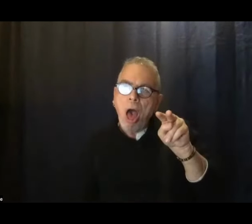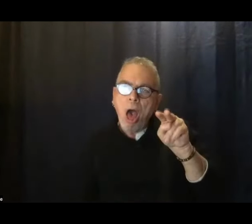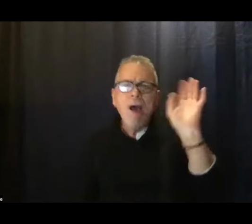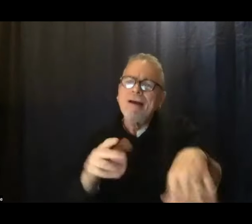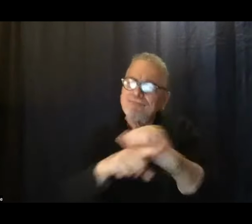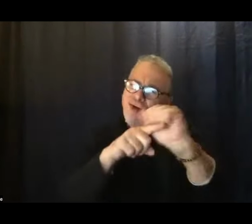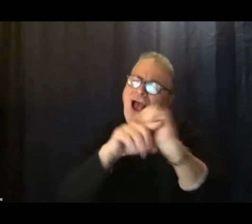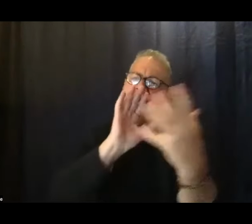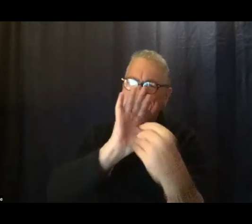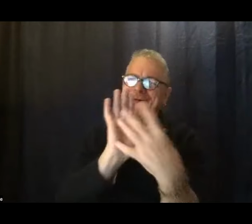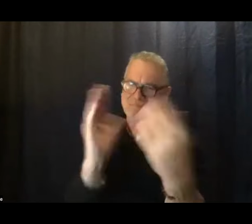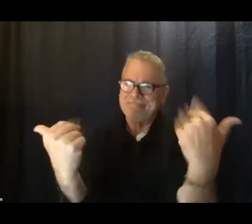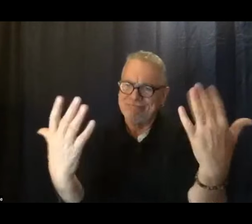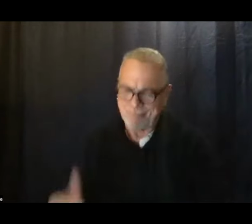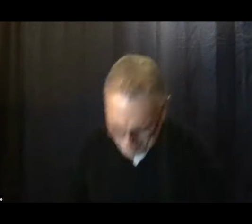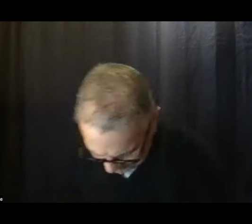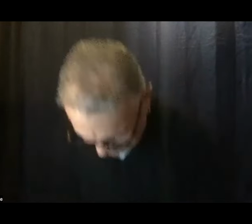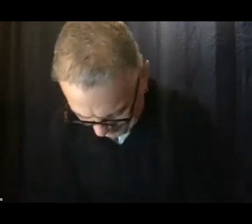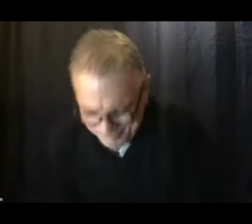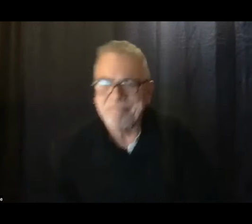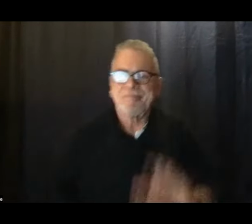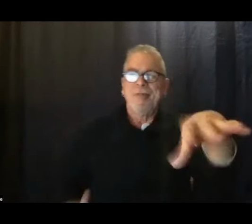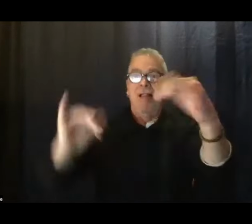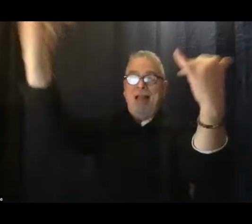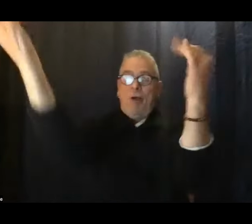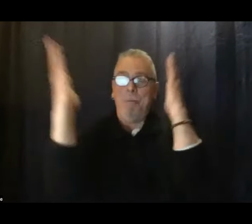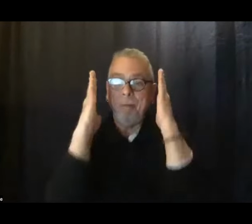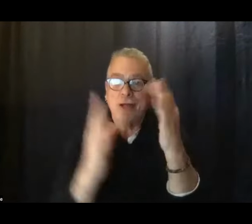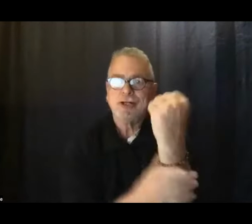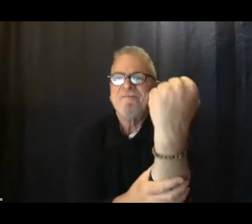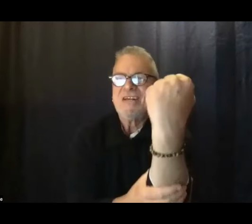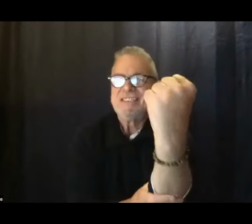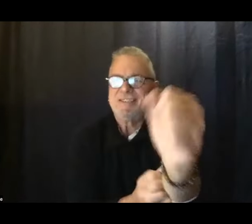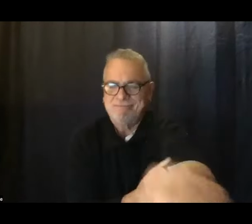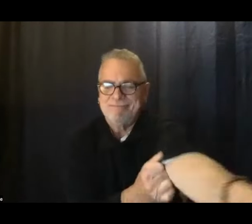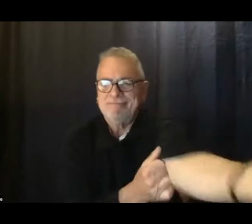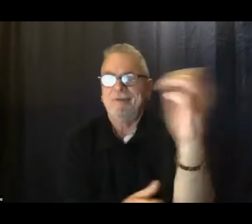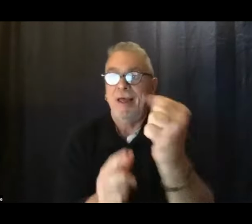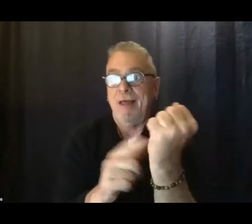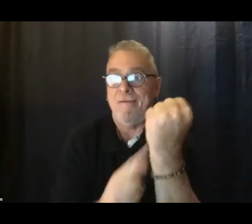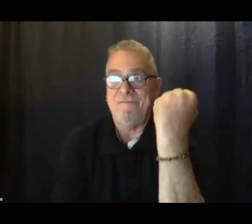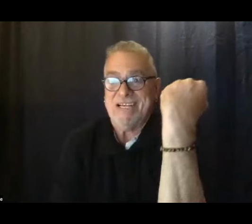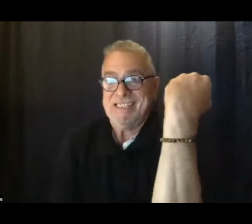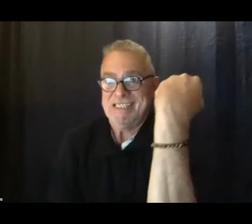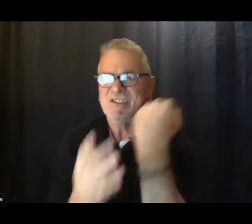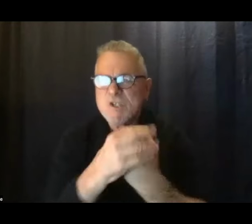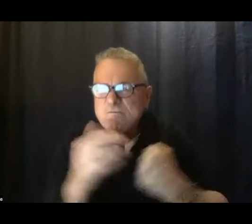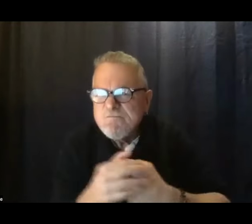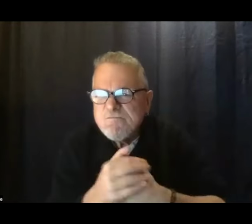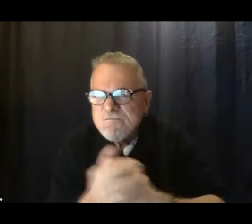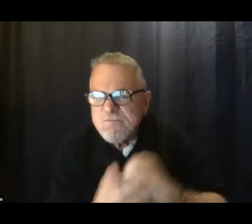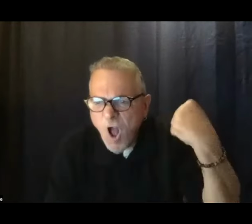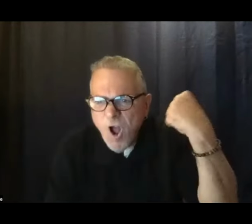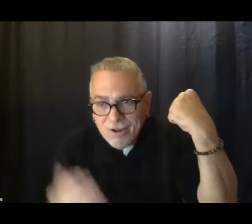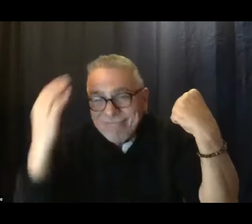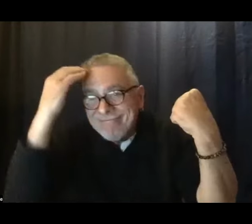please copy me. Don't just sit there and watch. I really want this to be interactive for you so you can start to incorporate some of it into your own as we go through